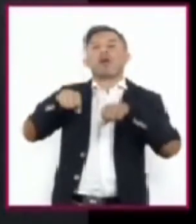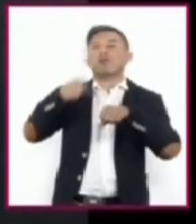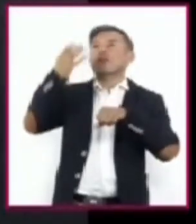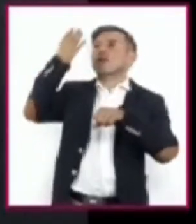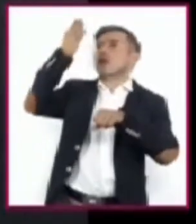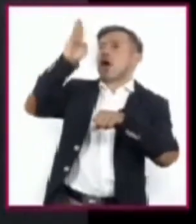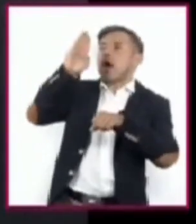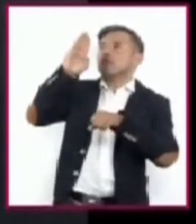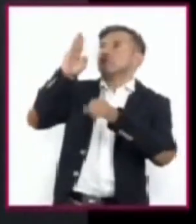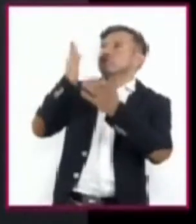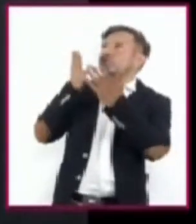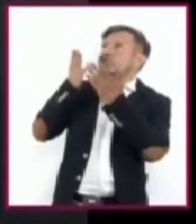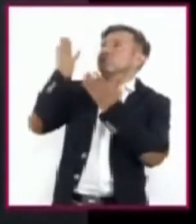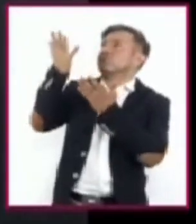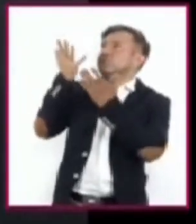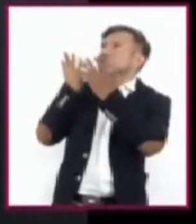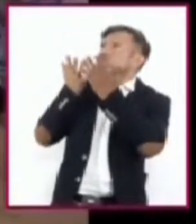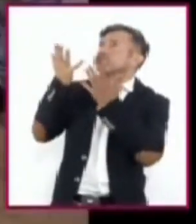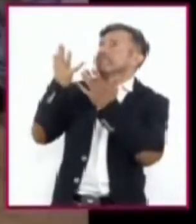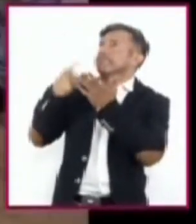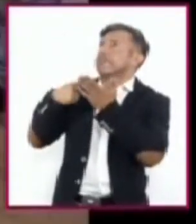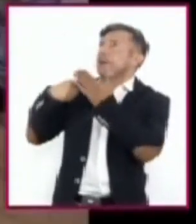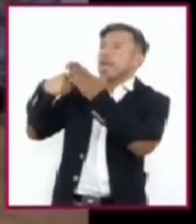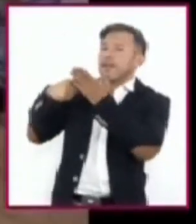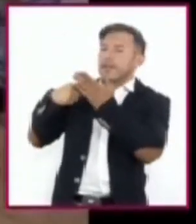the sun god.